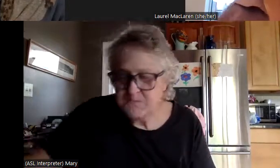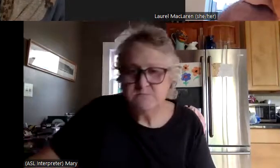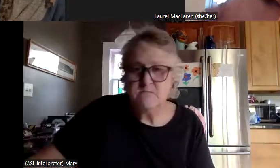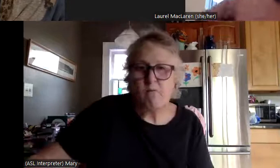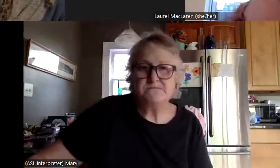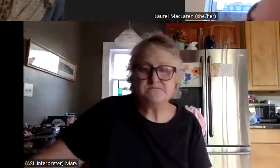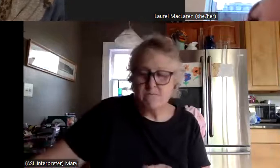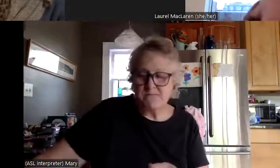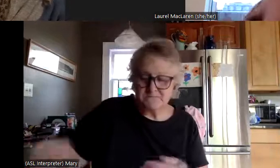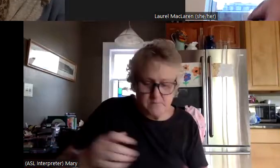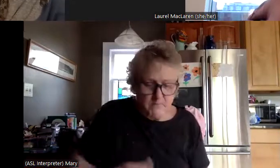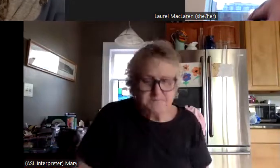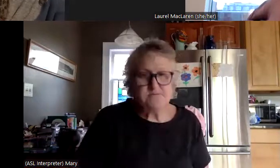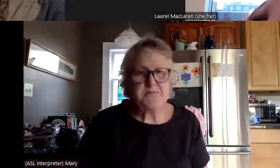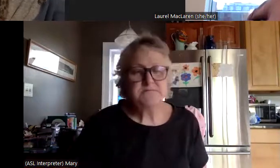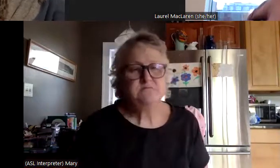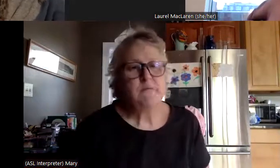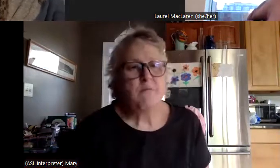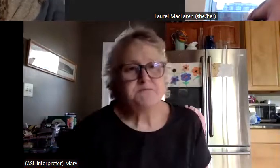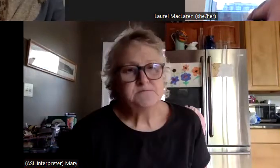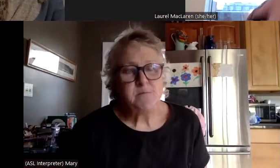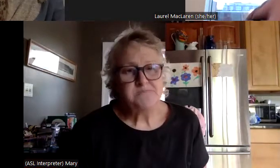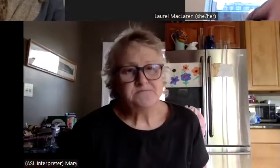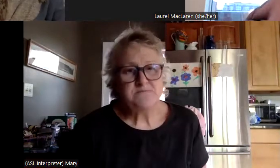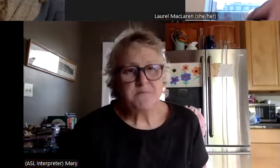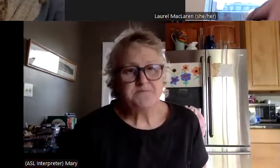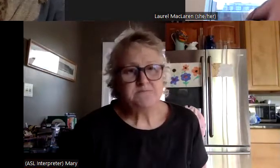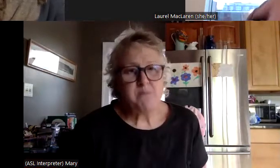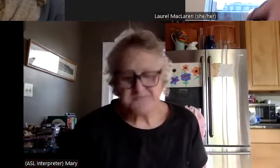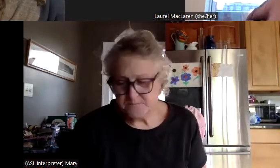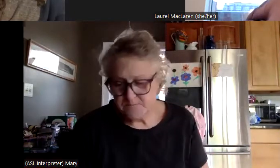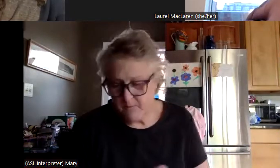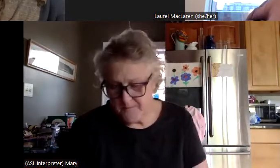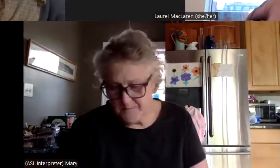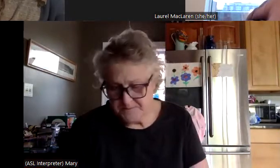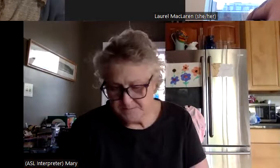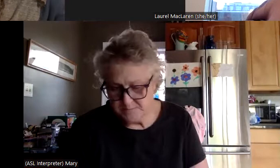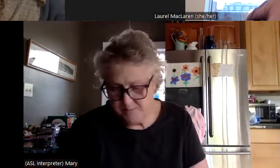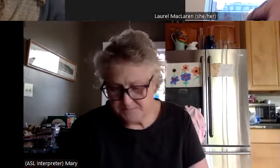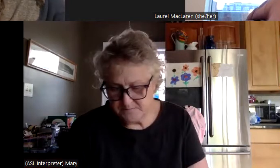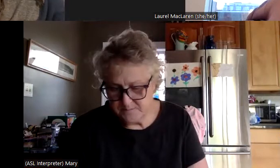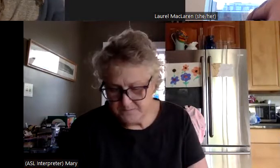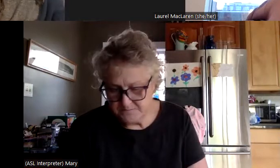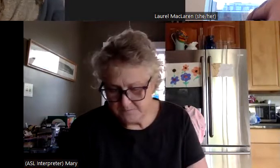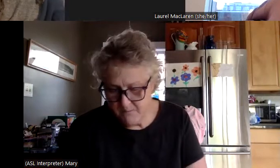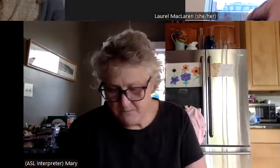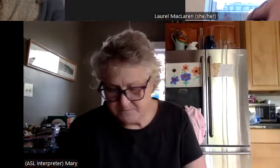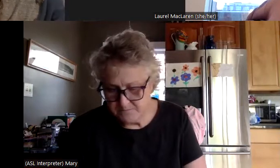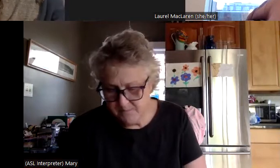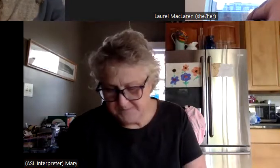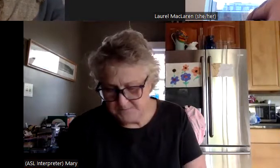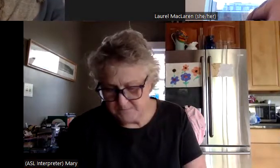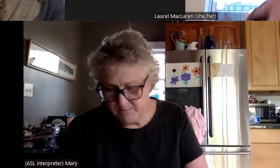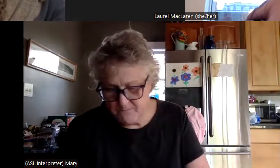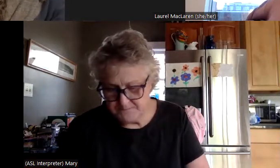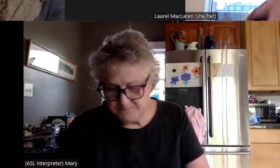studio, getting back to the yeah, studio. I did. I had thought, well, I went down there on Sunday, and I spent a couple of hours, really